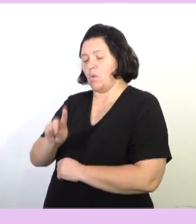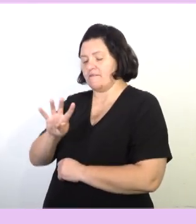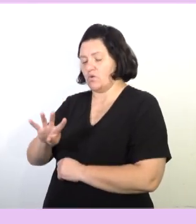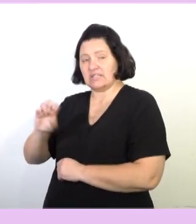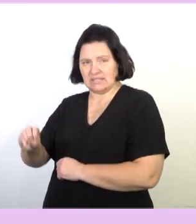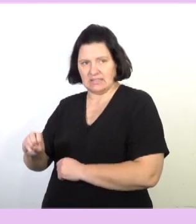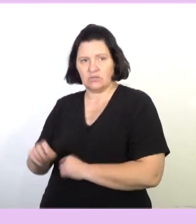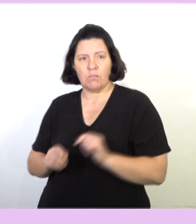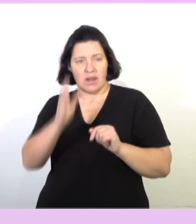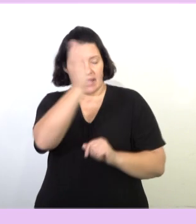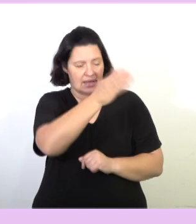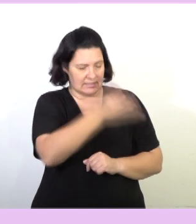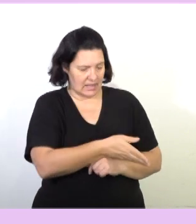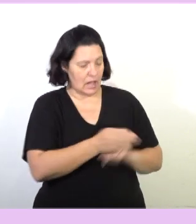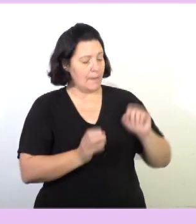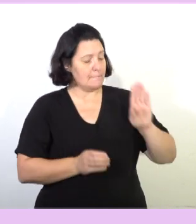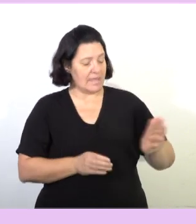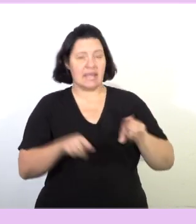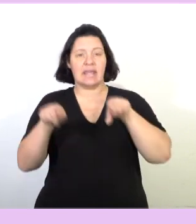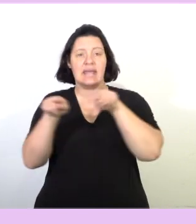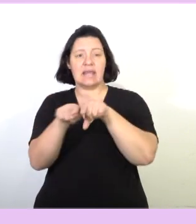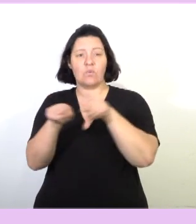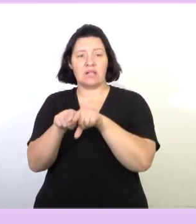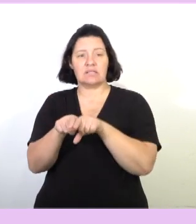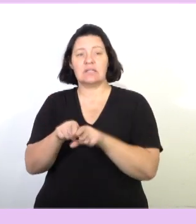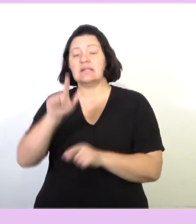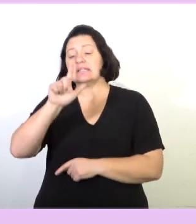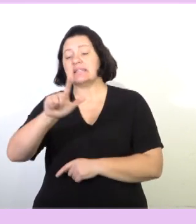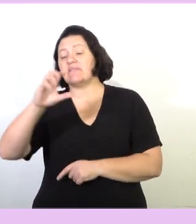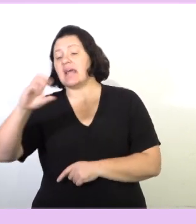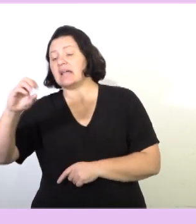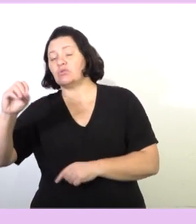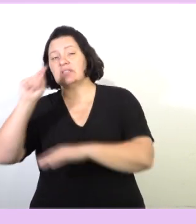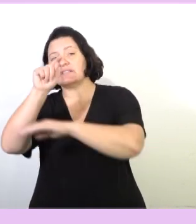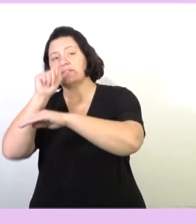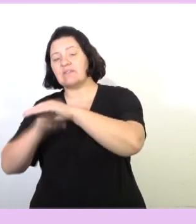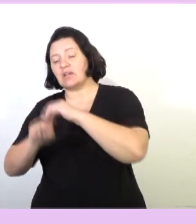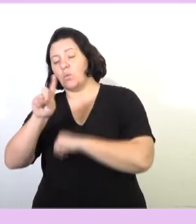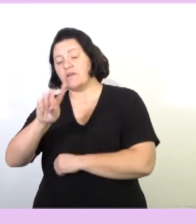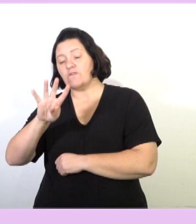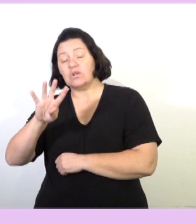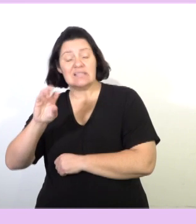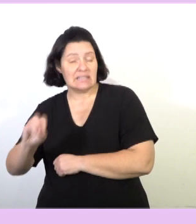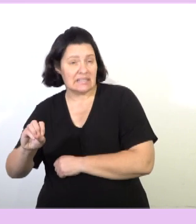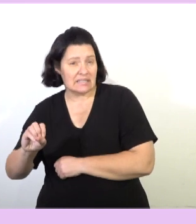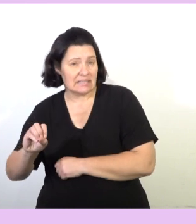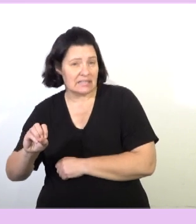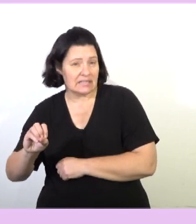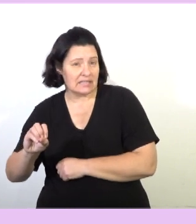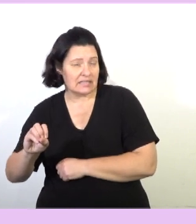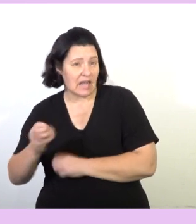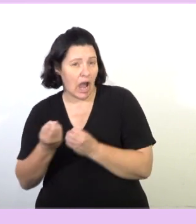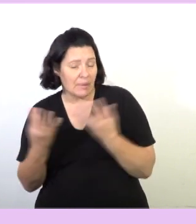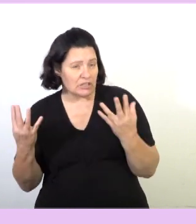These two, they cancel one another. Then B will be equals to, let's check on the calculator, 700 divided